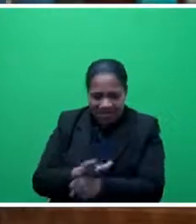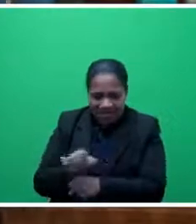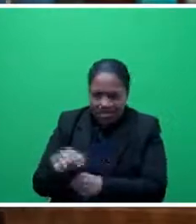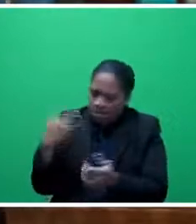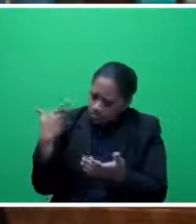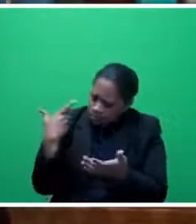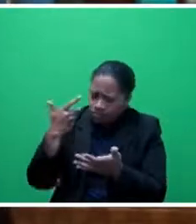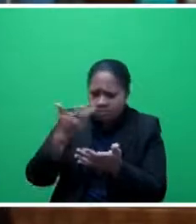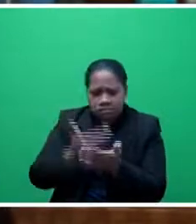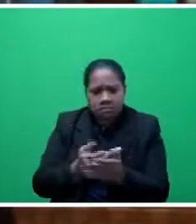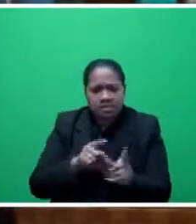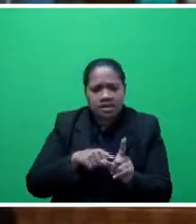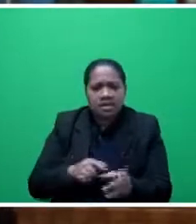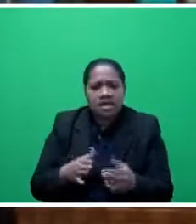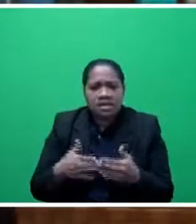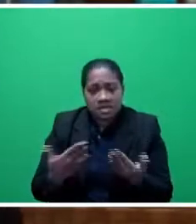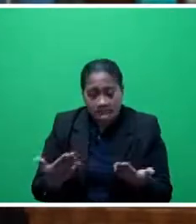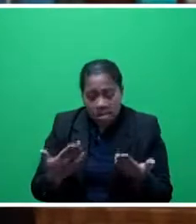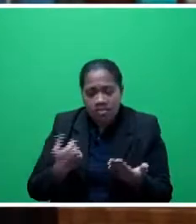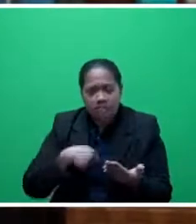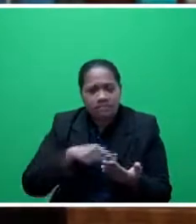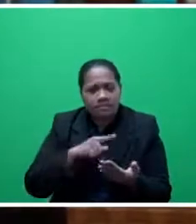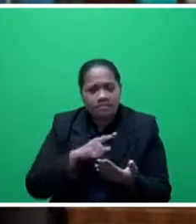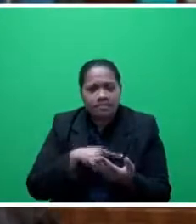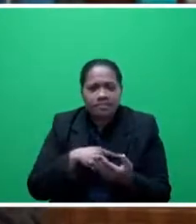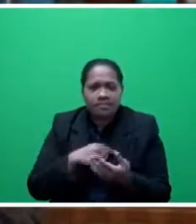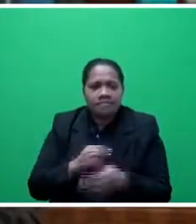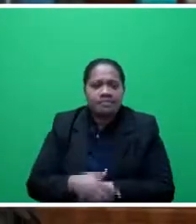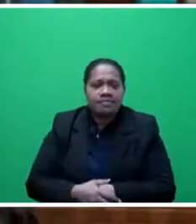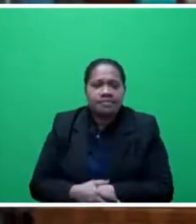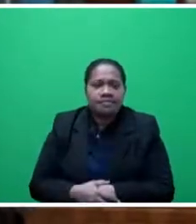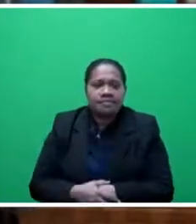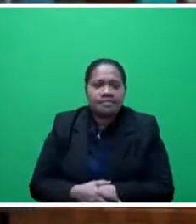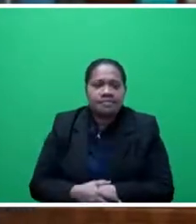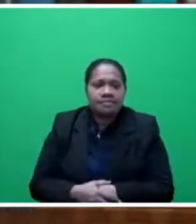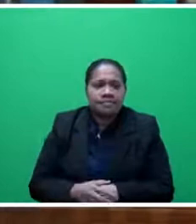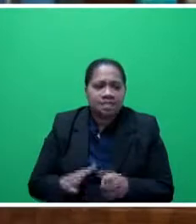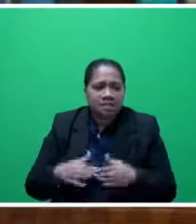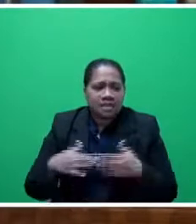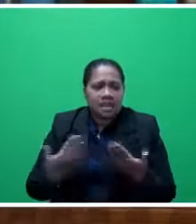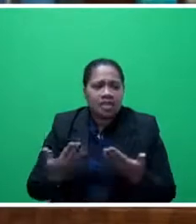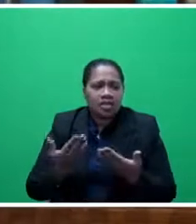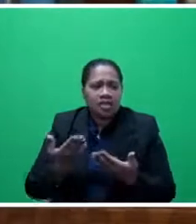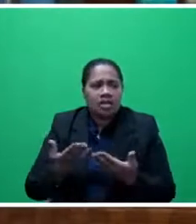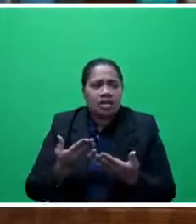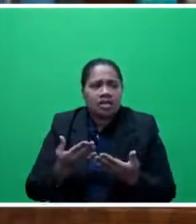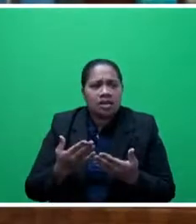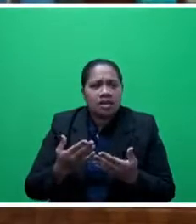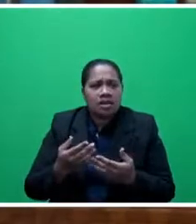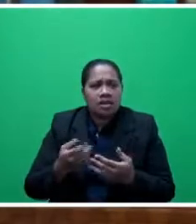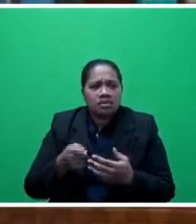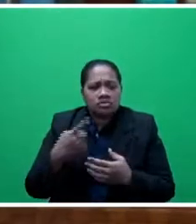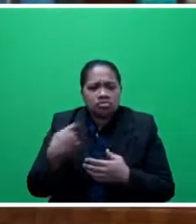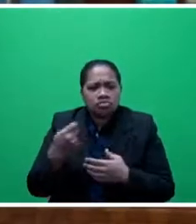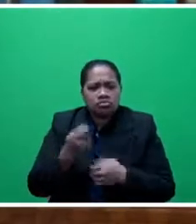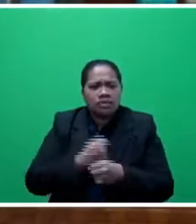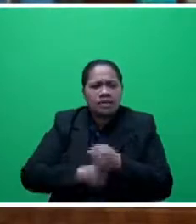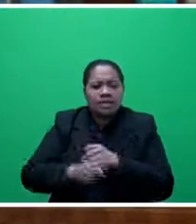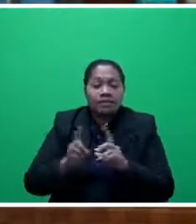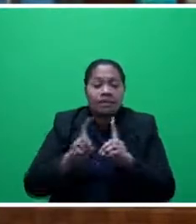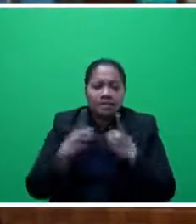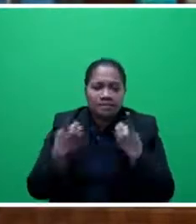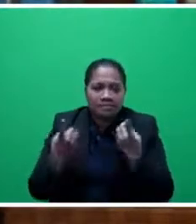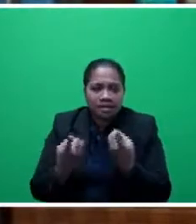now? We have almost nationalized them. They have almost become a department. They should